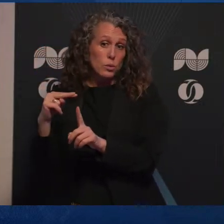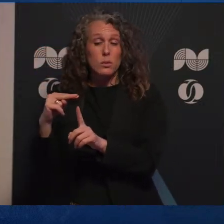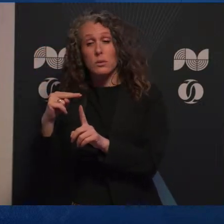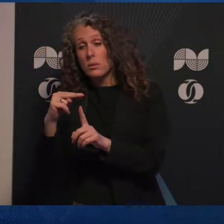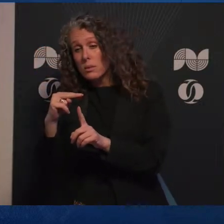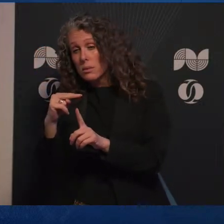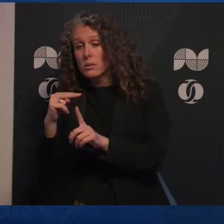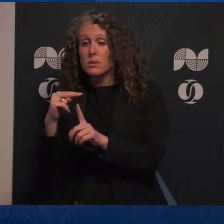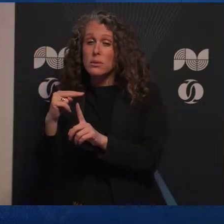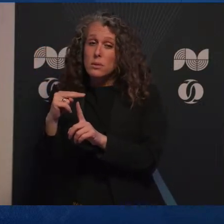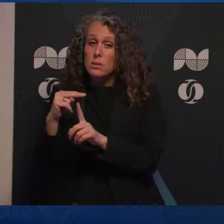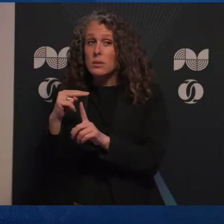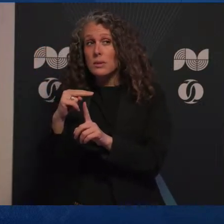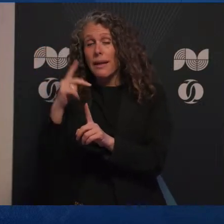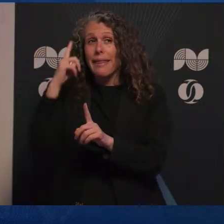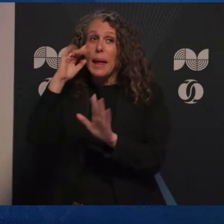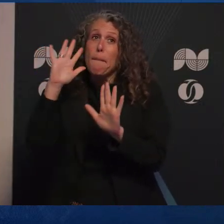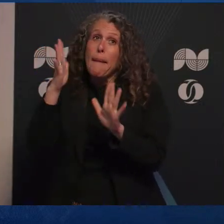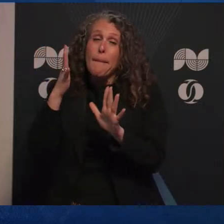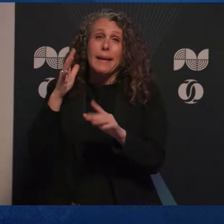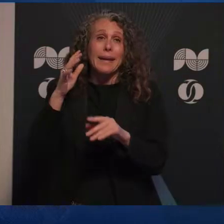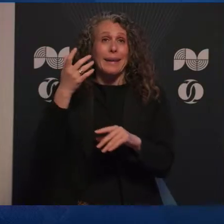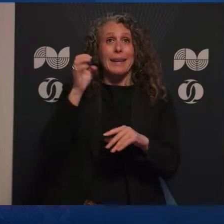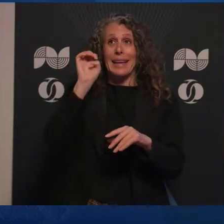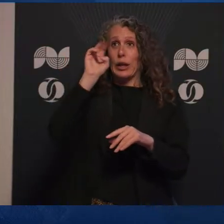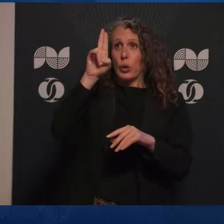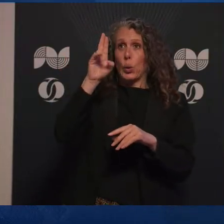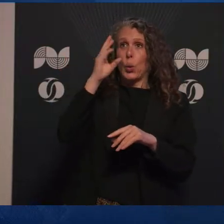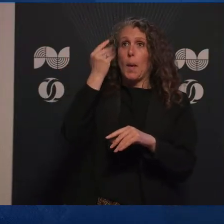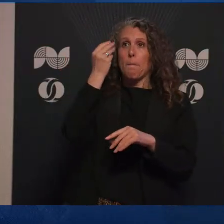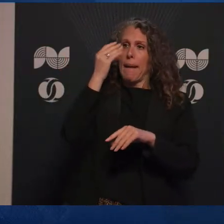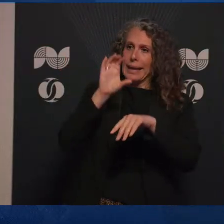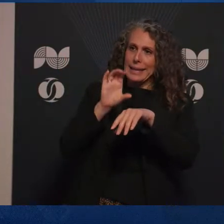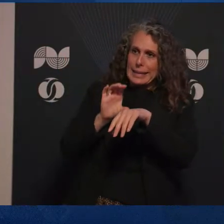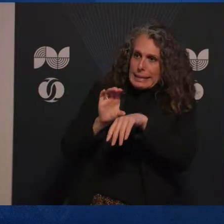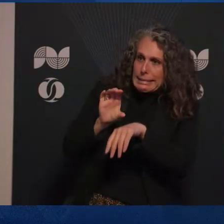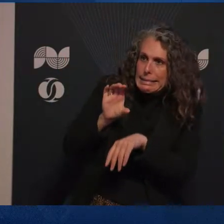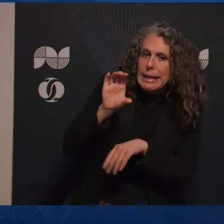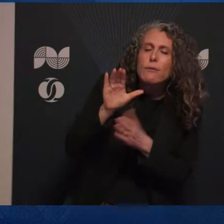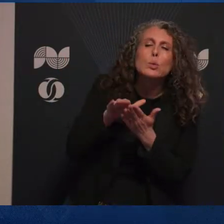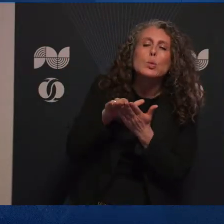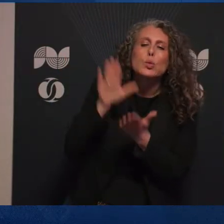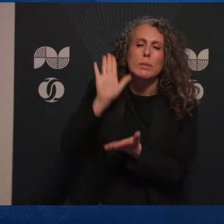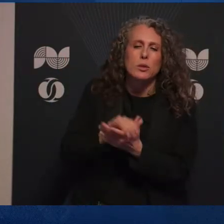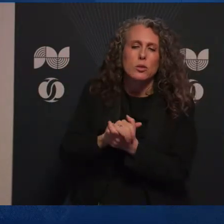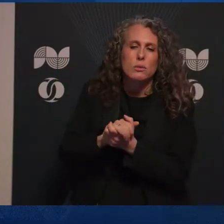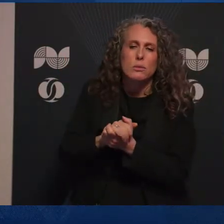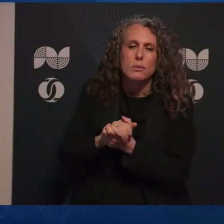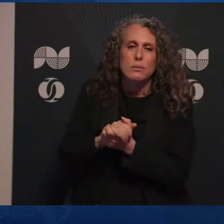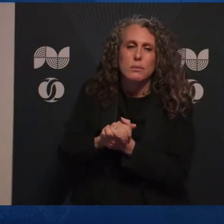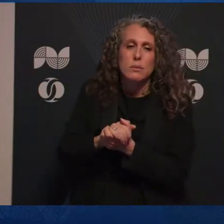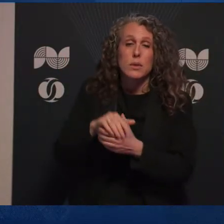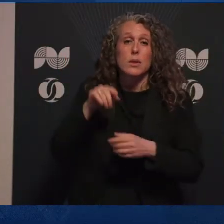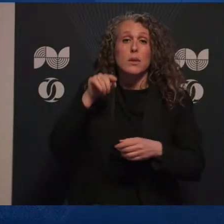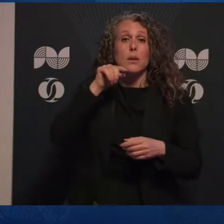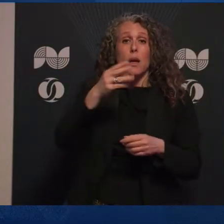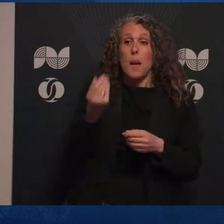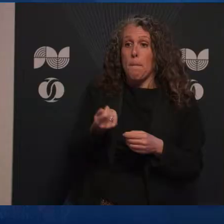subsidizing too much, that the view that subsidies should be guided